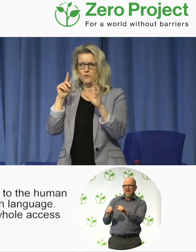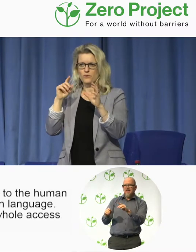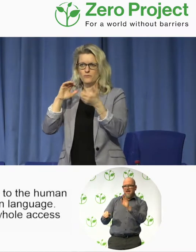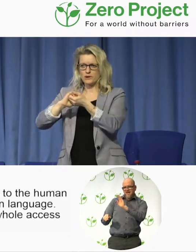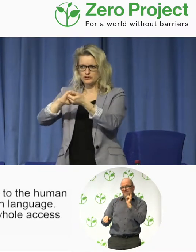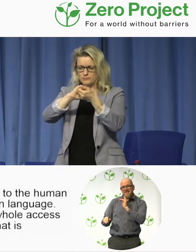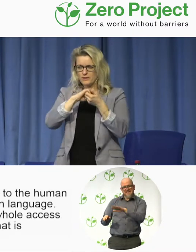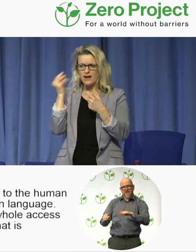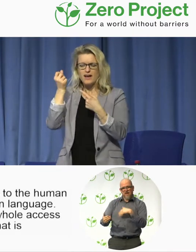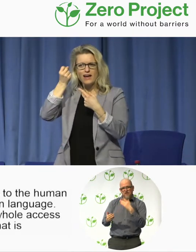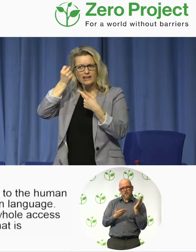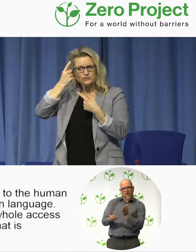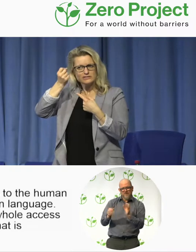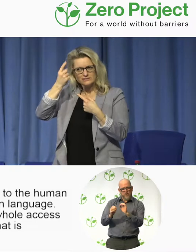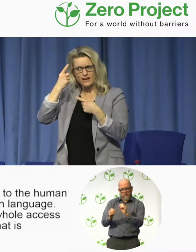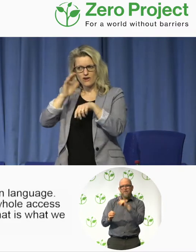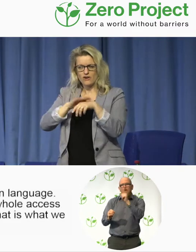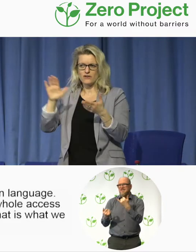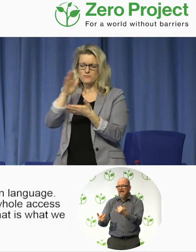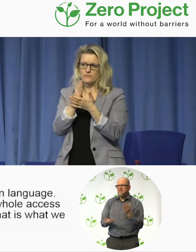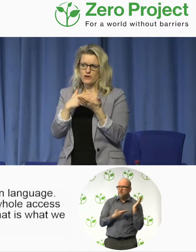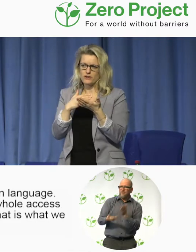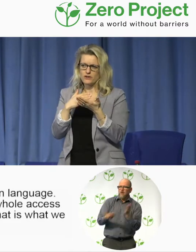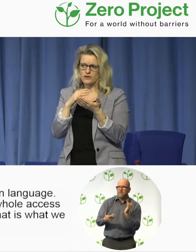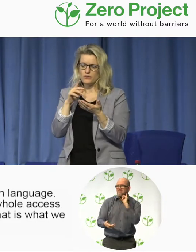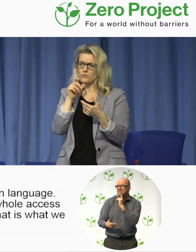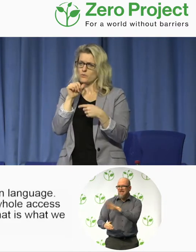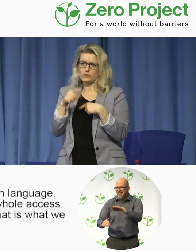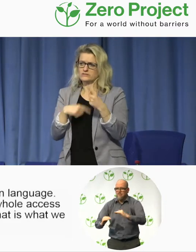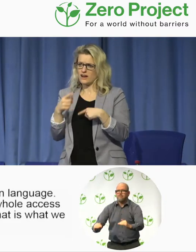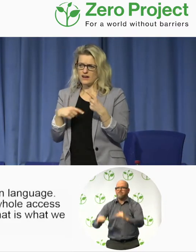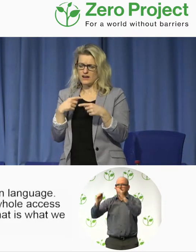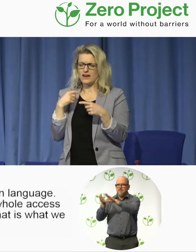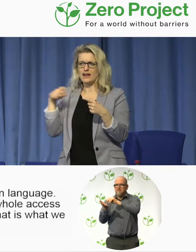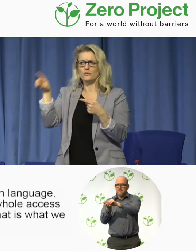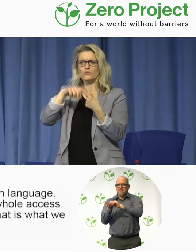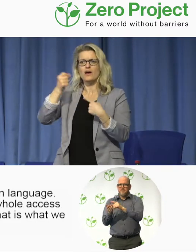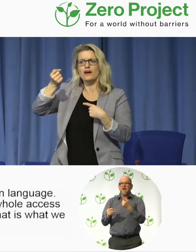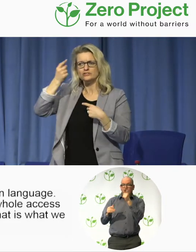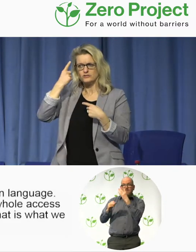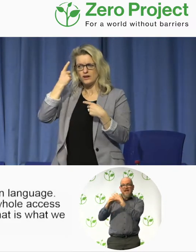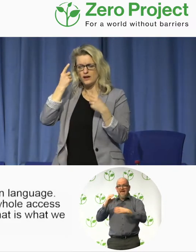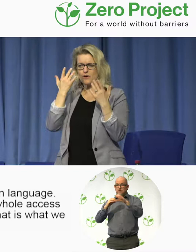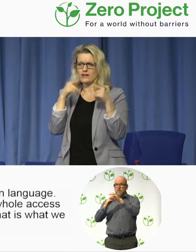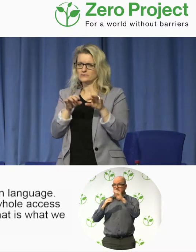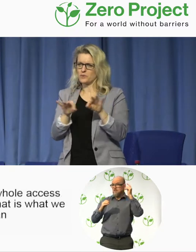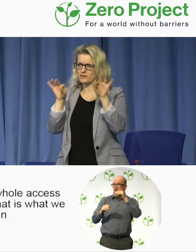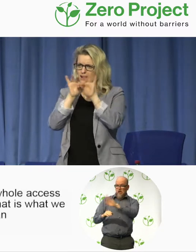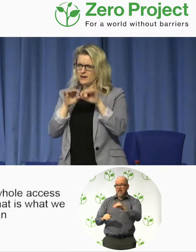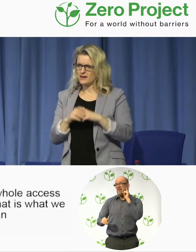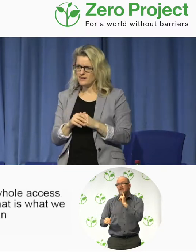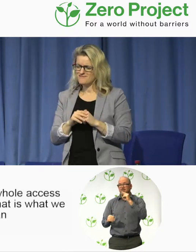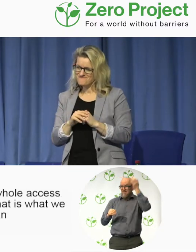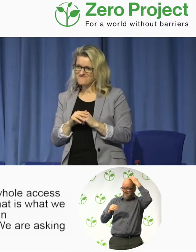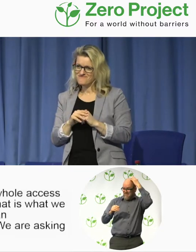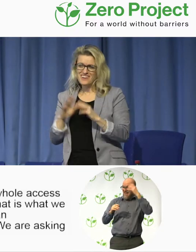change. This is where we're looking for partnerships and an understanding on the part of people who don't sign.